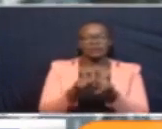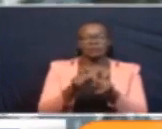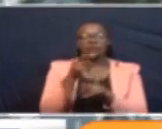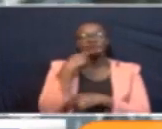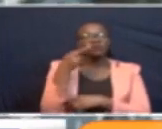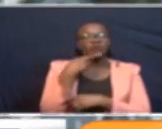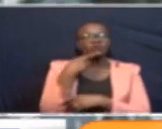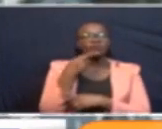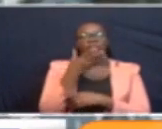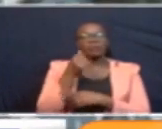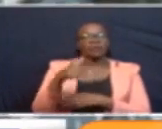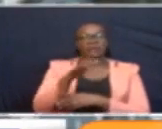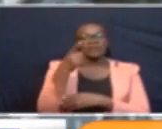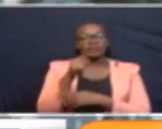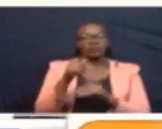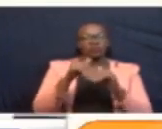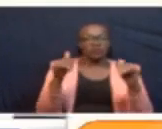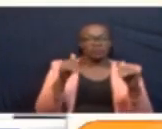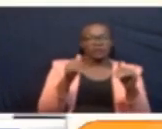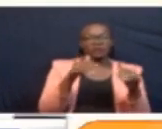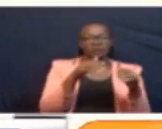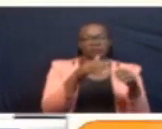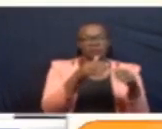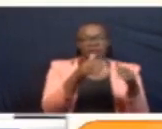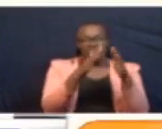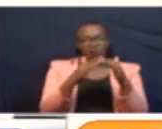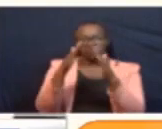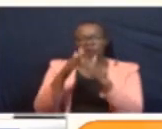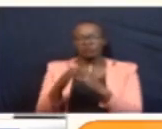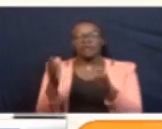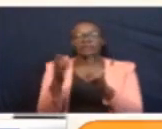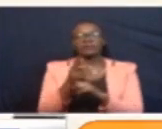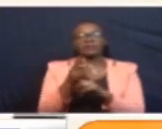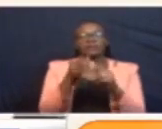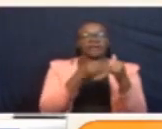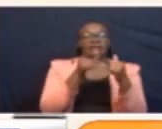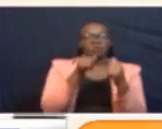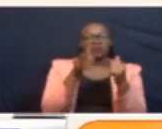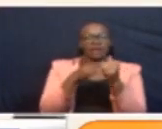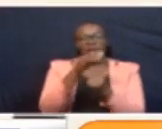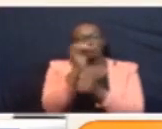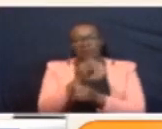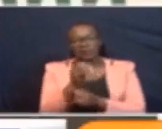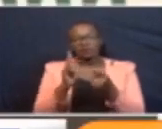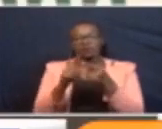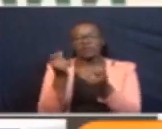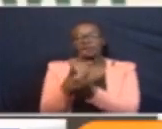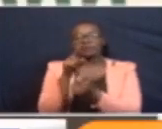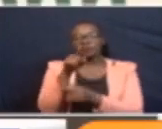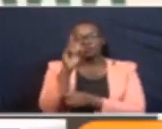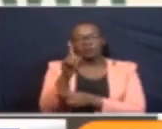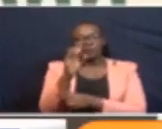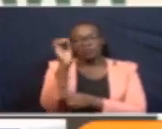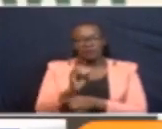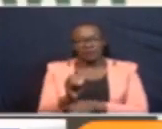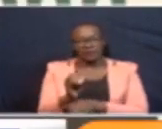detached unit development, driven by returns ranging from 8.8% to 11.7% per annum, uptake averaging